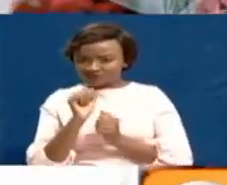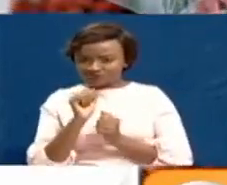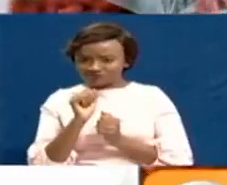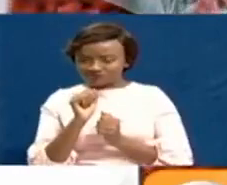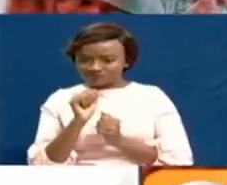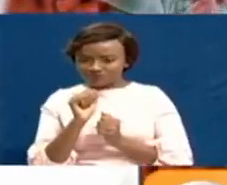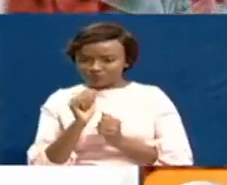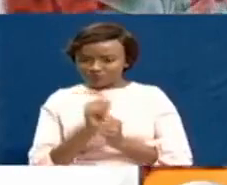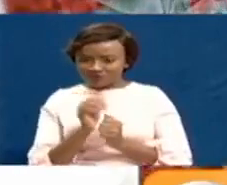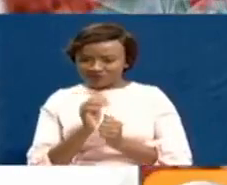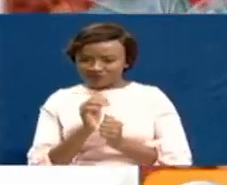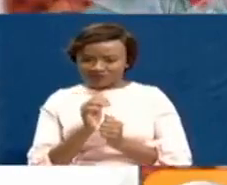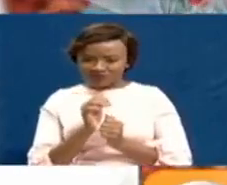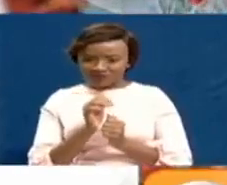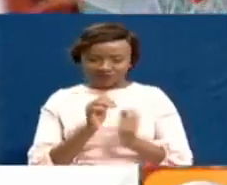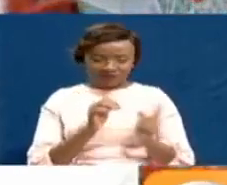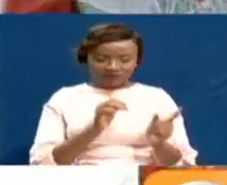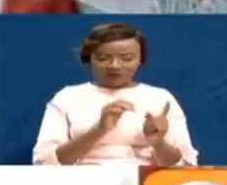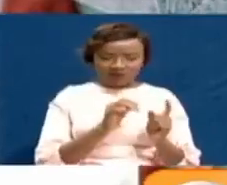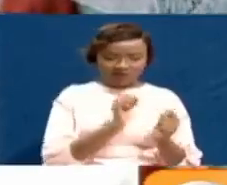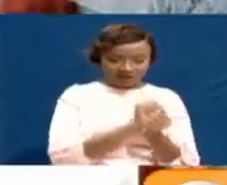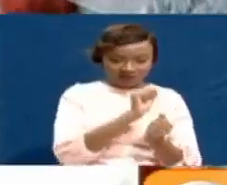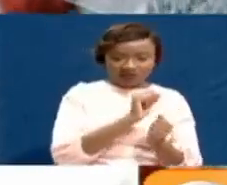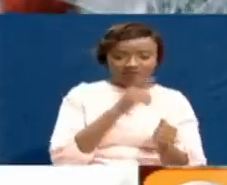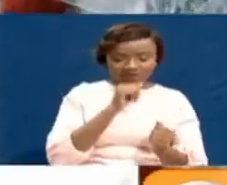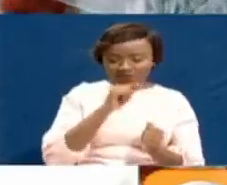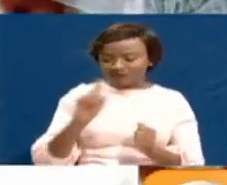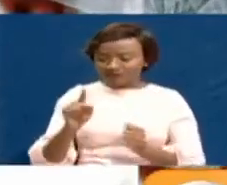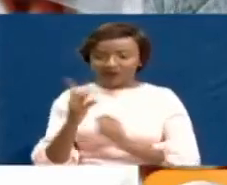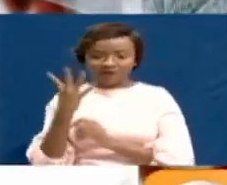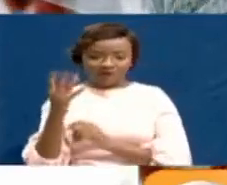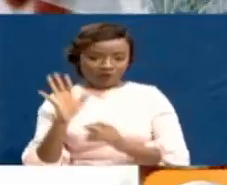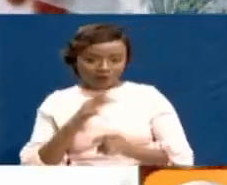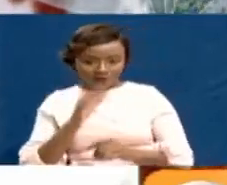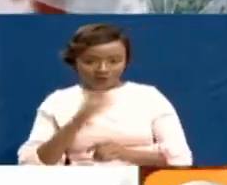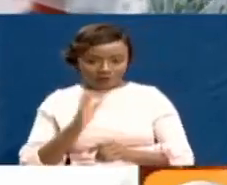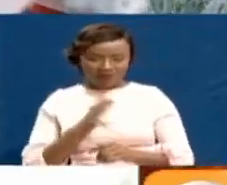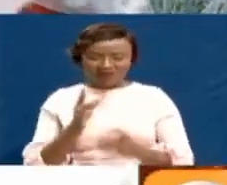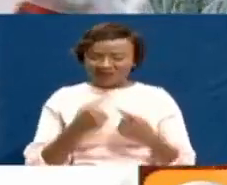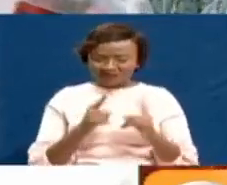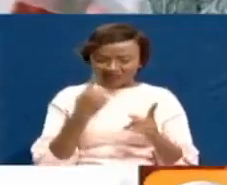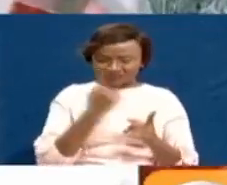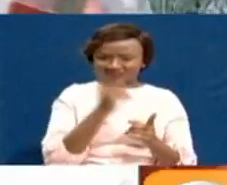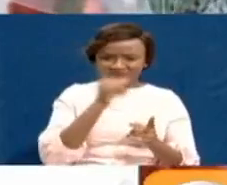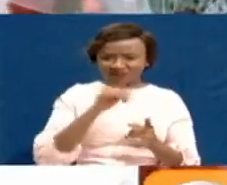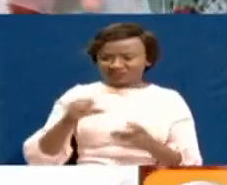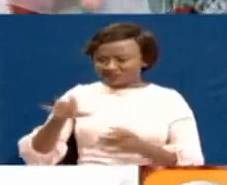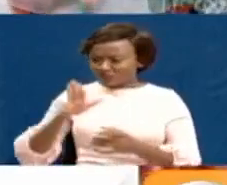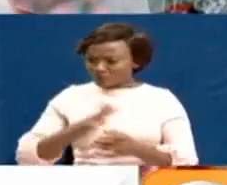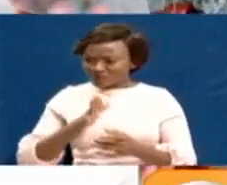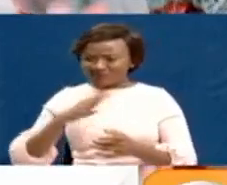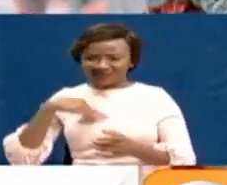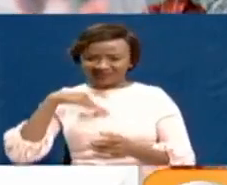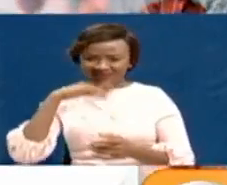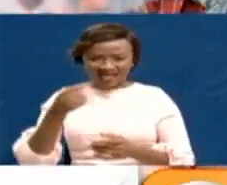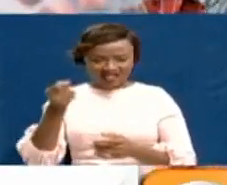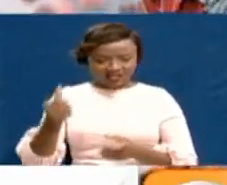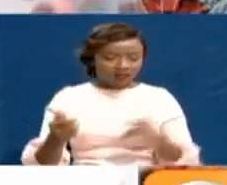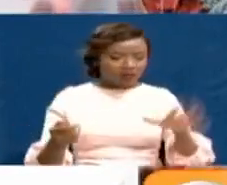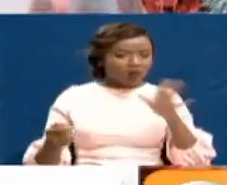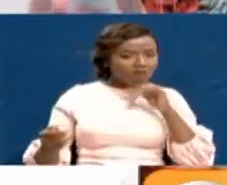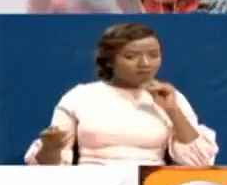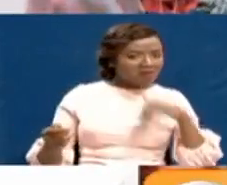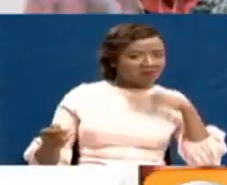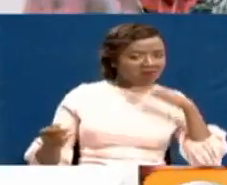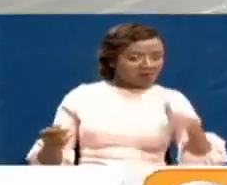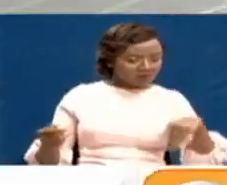boys have and are being infected with COVID-19. Likewise, more men have died than women. It is key not to confuse the infection